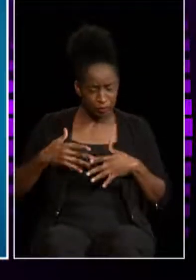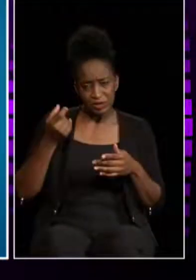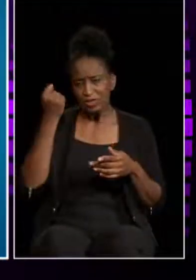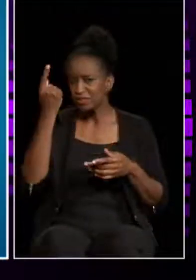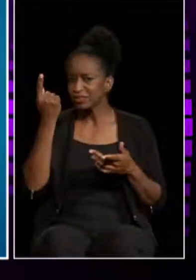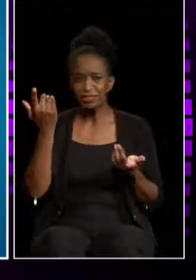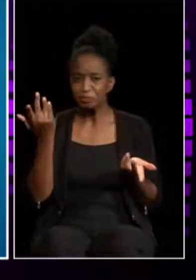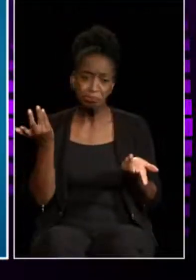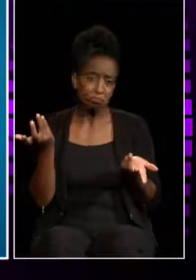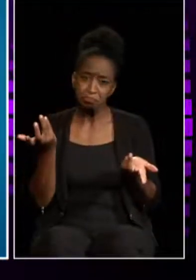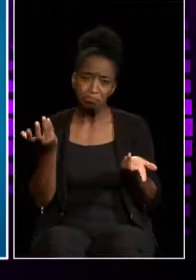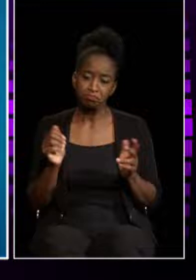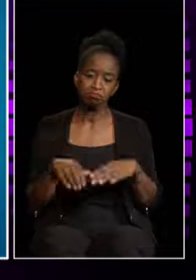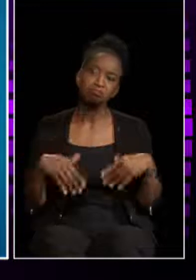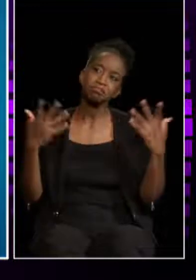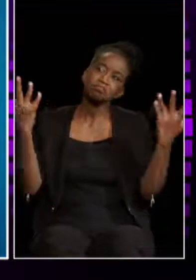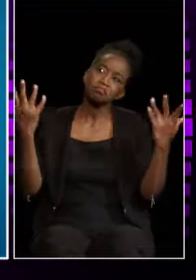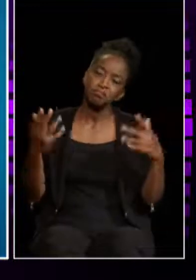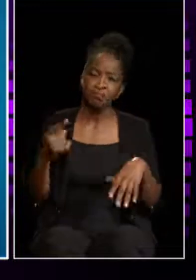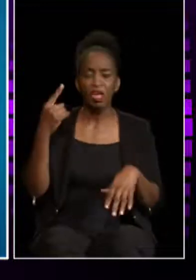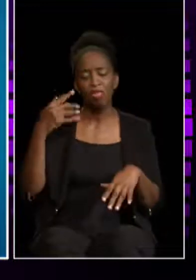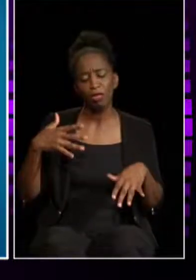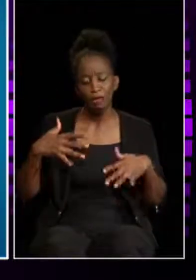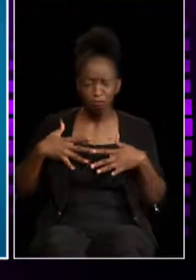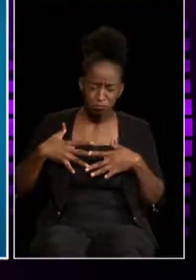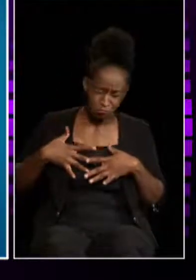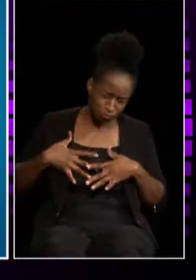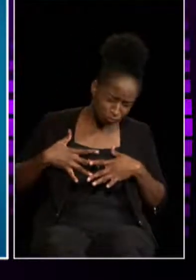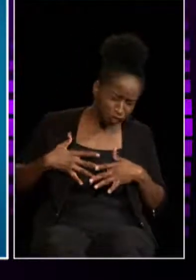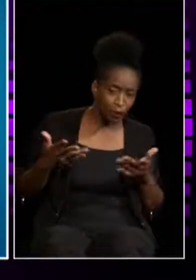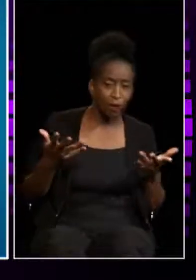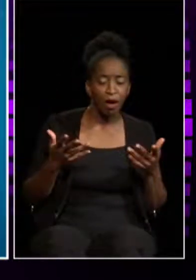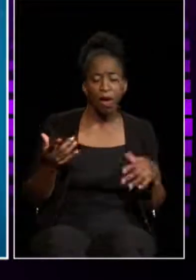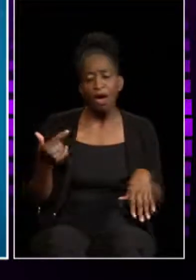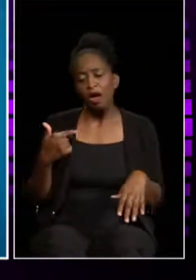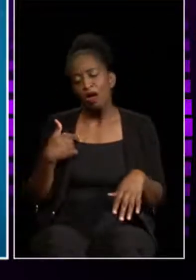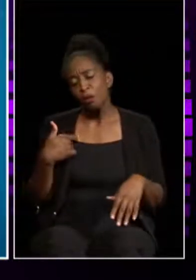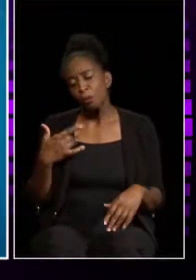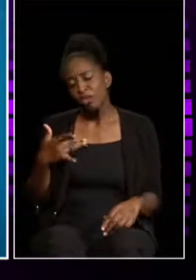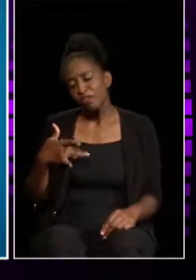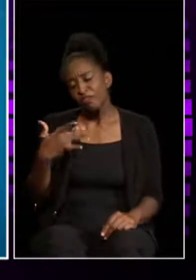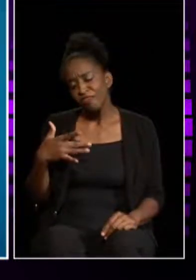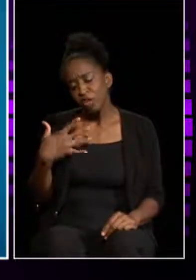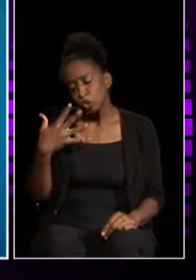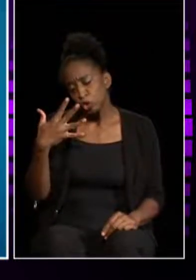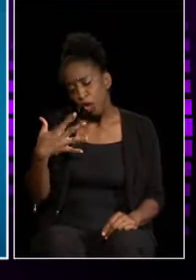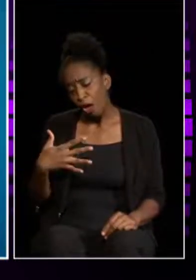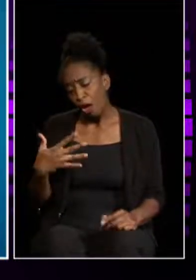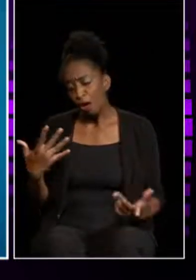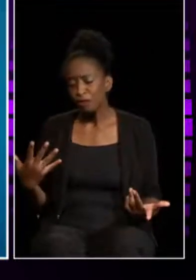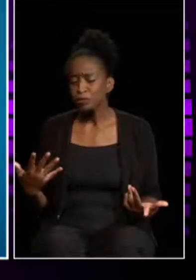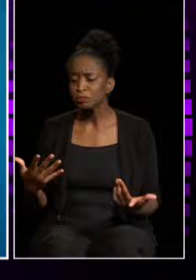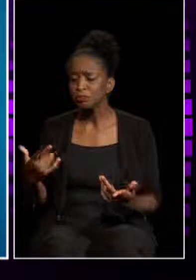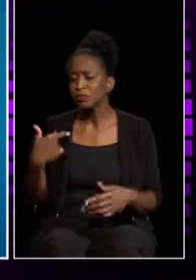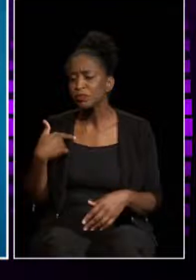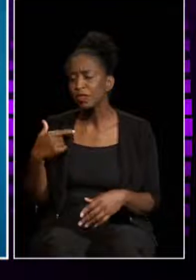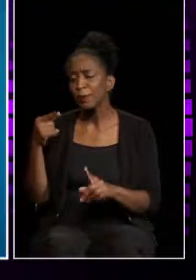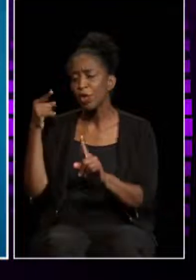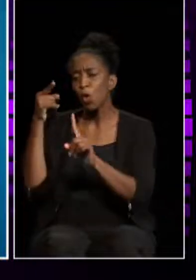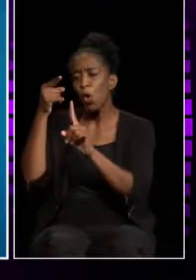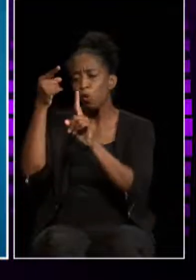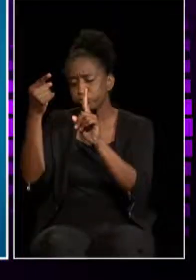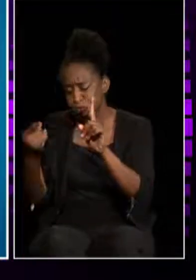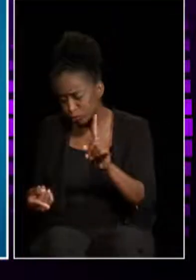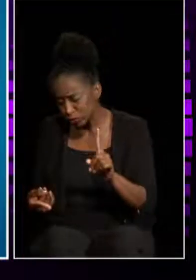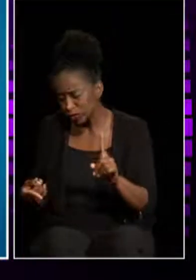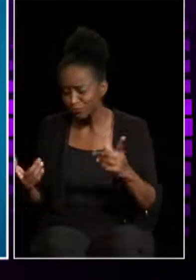something as simple as, okay, I feel a little down today, things didn't go how I wanted them to go, so I am depressed. We have to learn